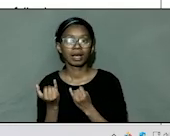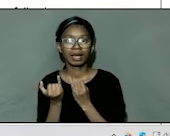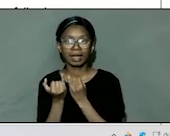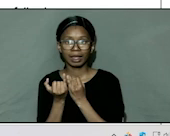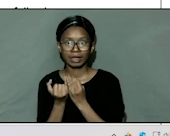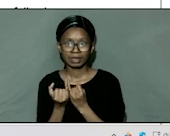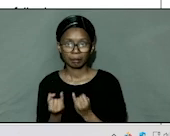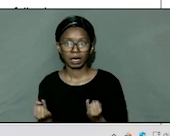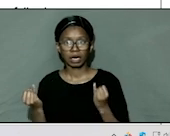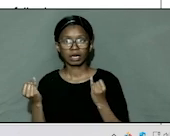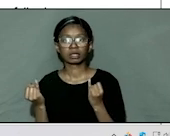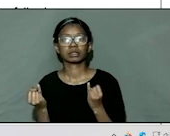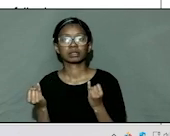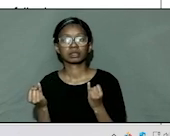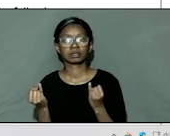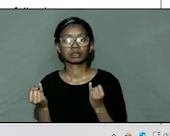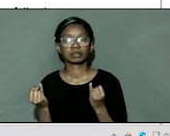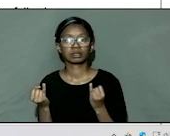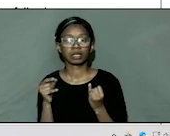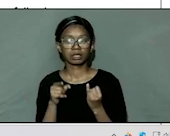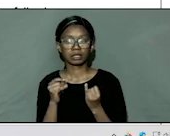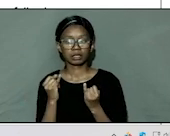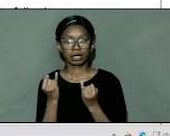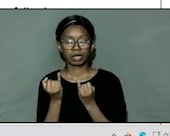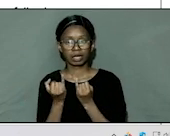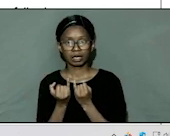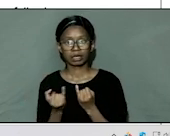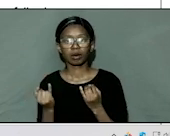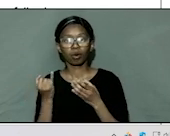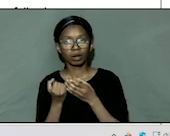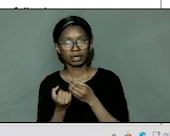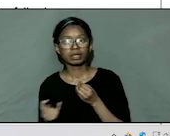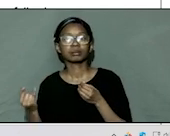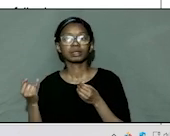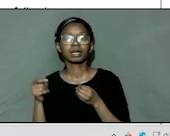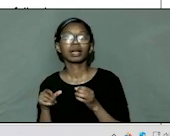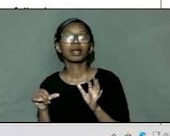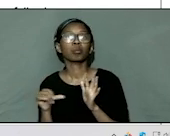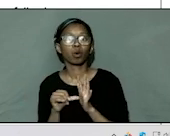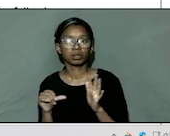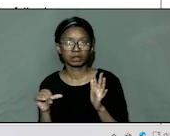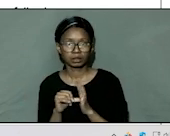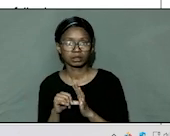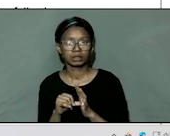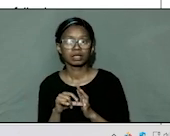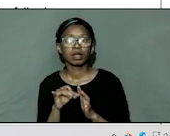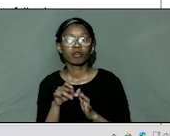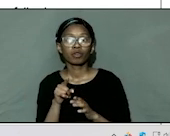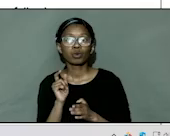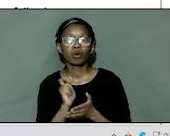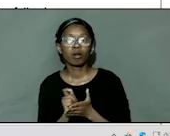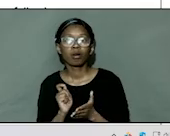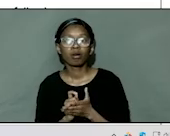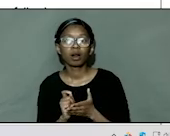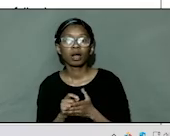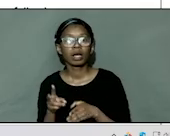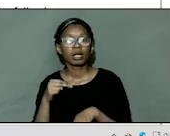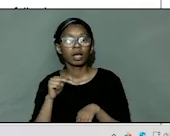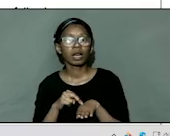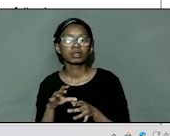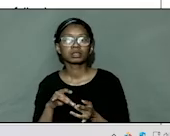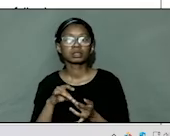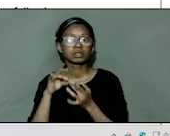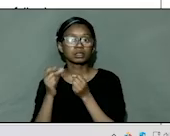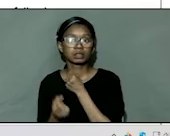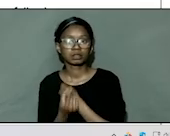Independently. That independently is very important. If you just write natural selection occurs